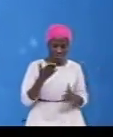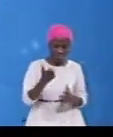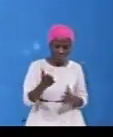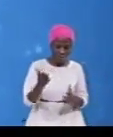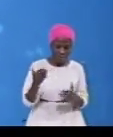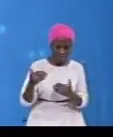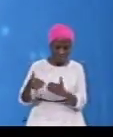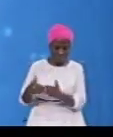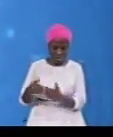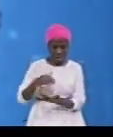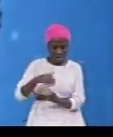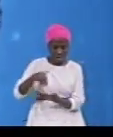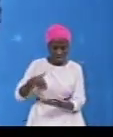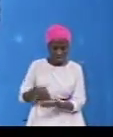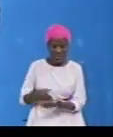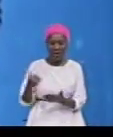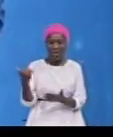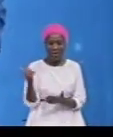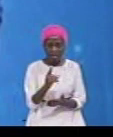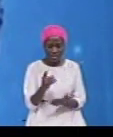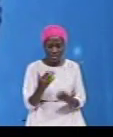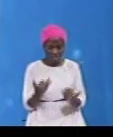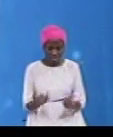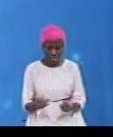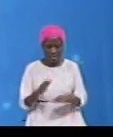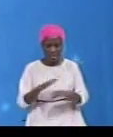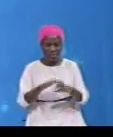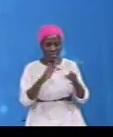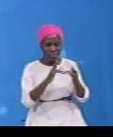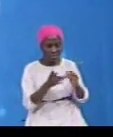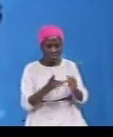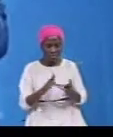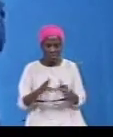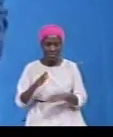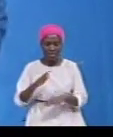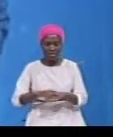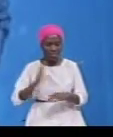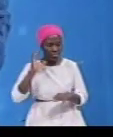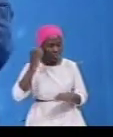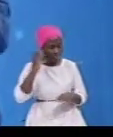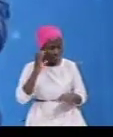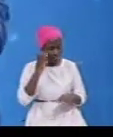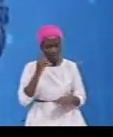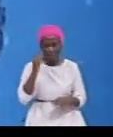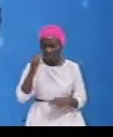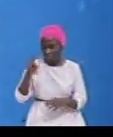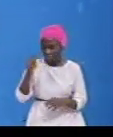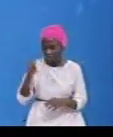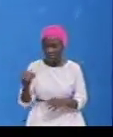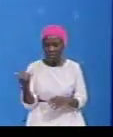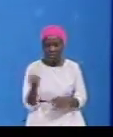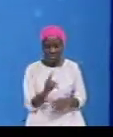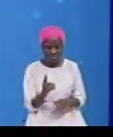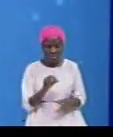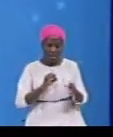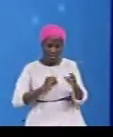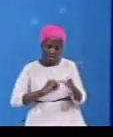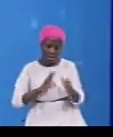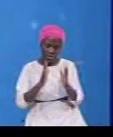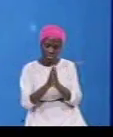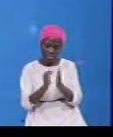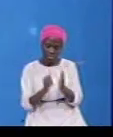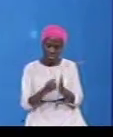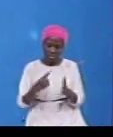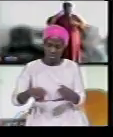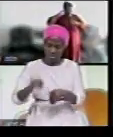everywhere, anywhere now, online, in the media, television, radio, anywhere, I pray the work